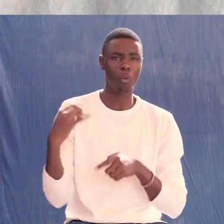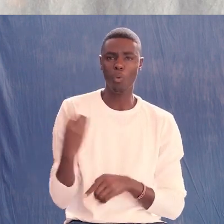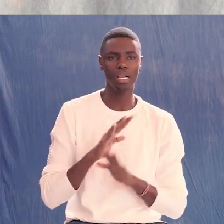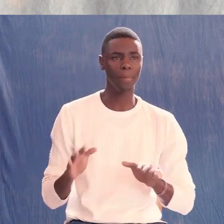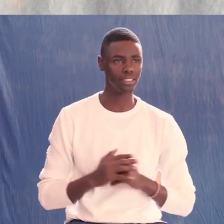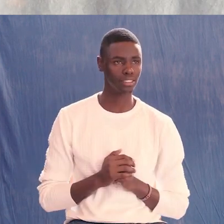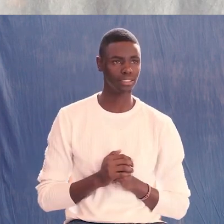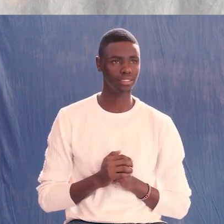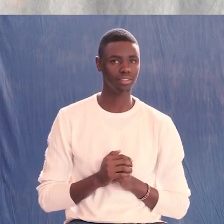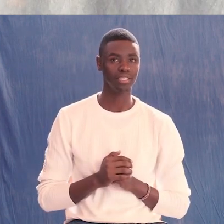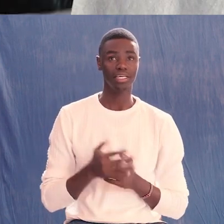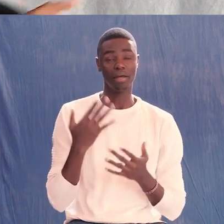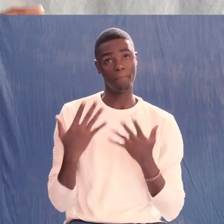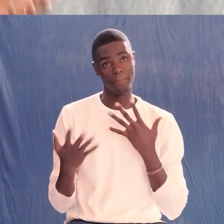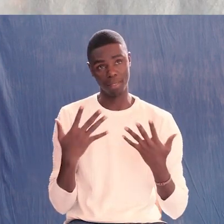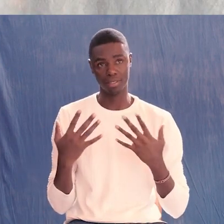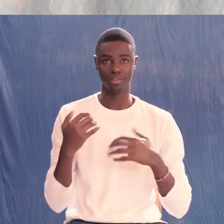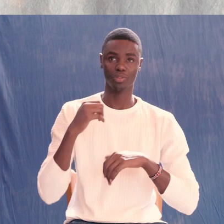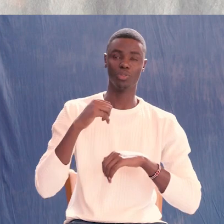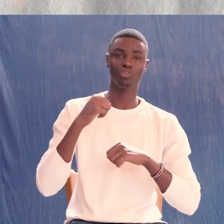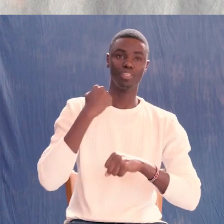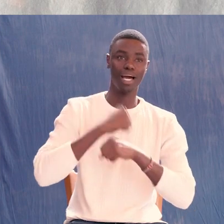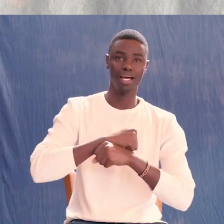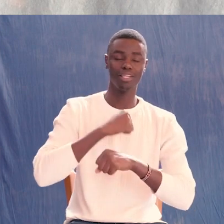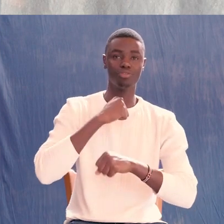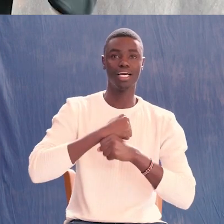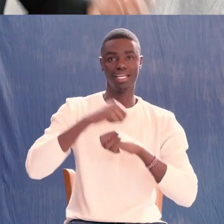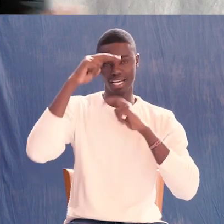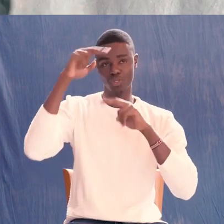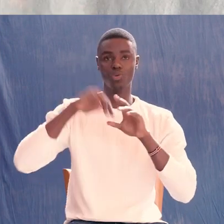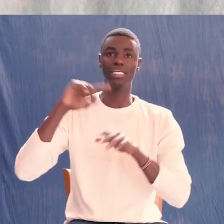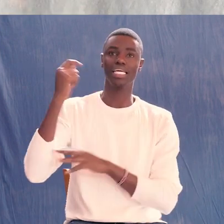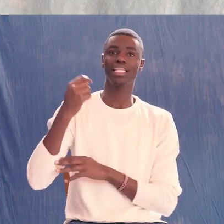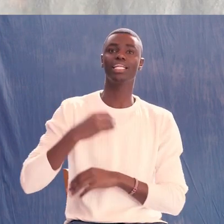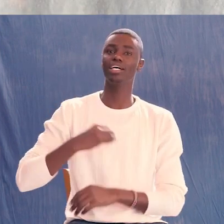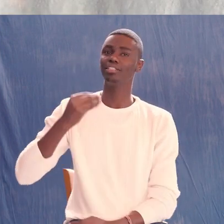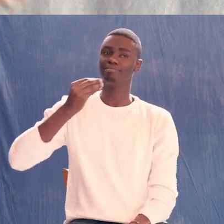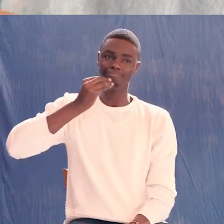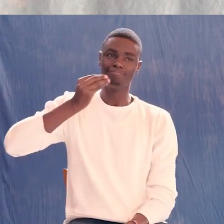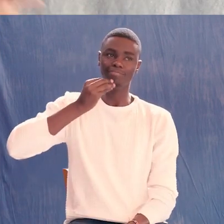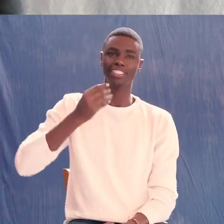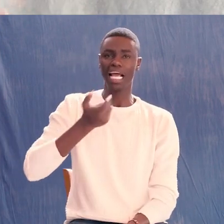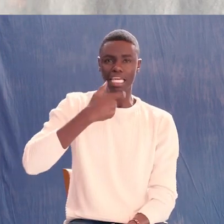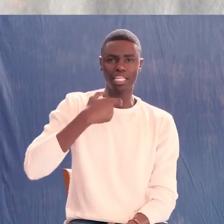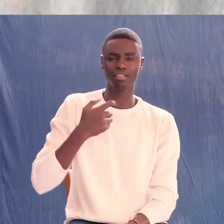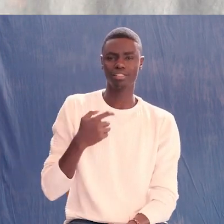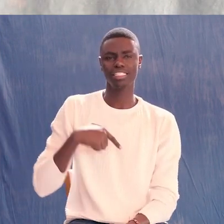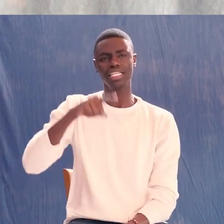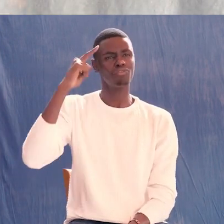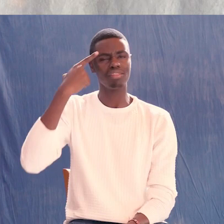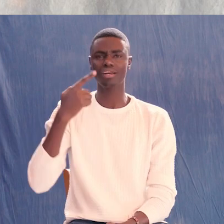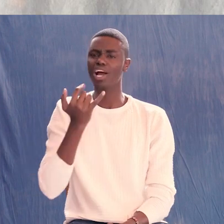now you might have done high school here in Kenya and you're always eating githere and you're thinking oh what's wrong with that?